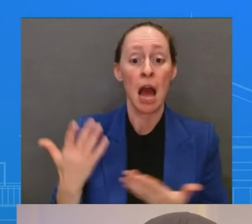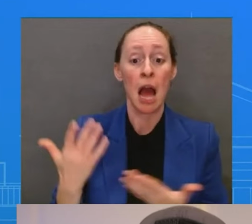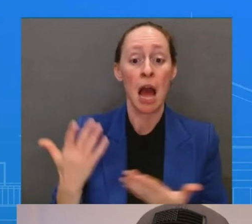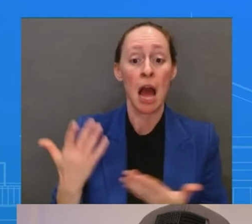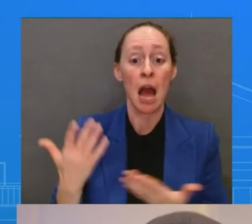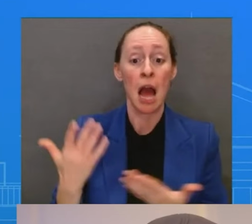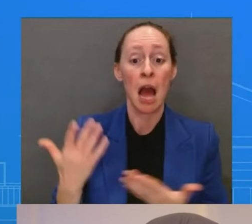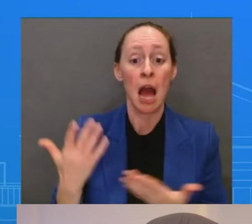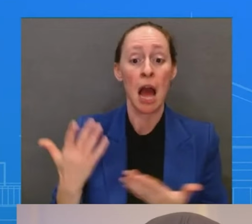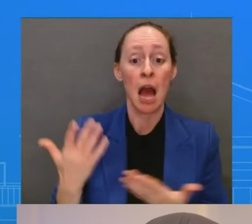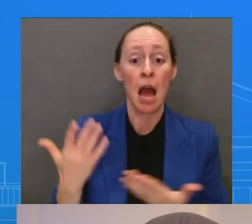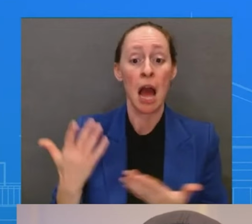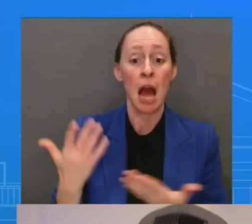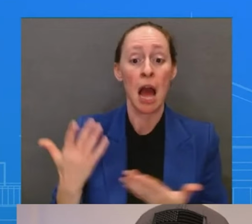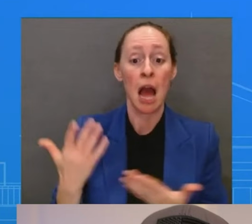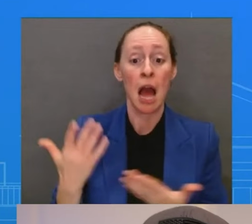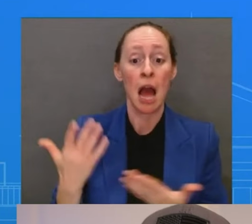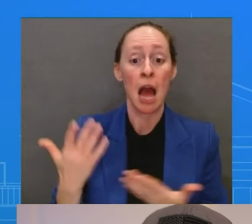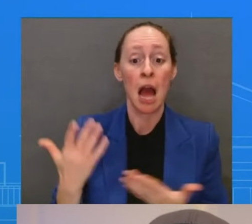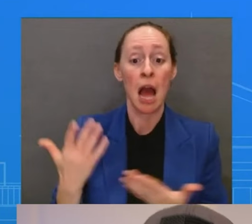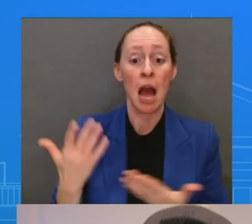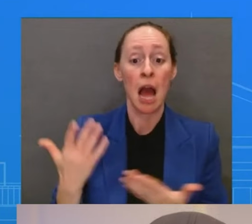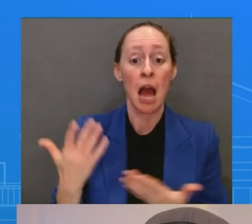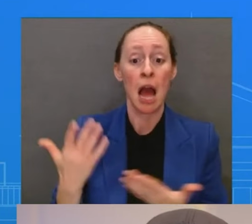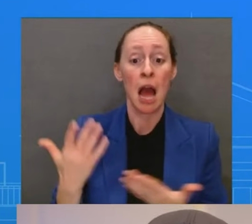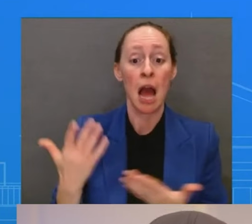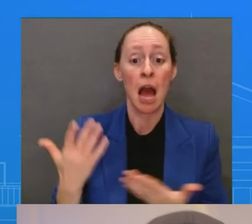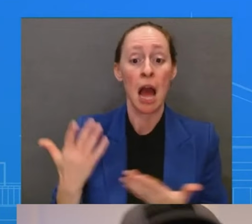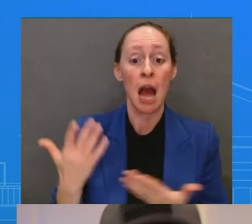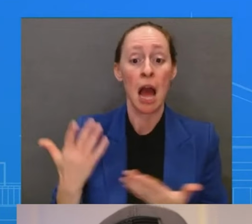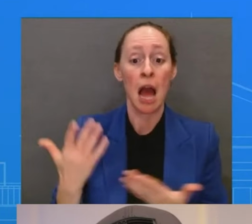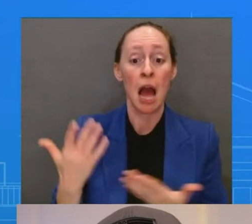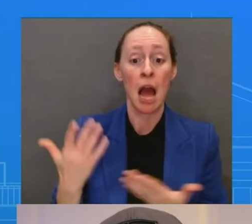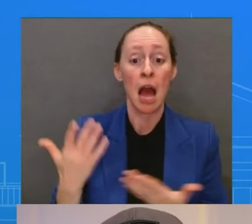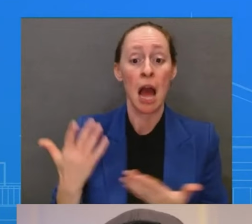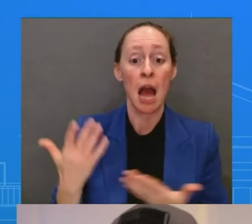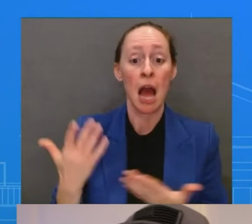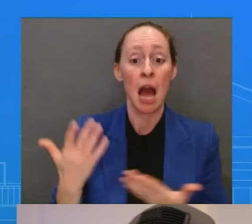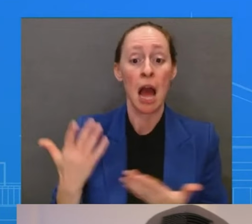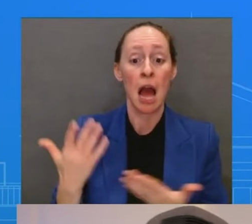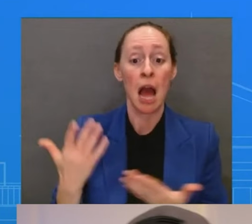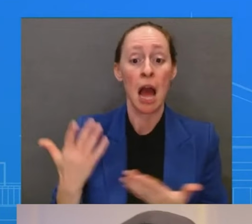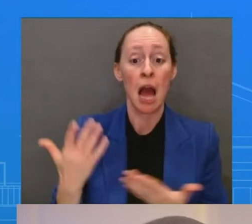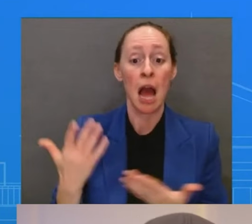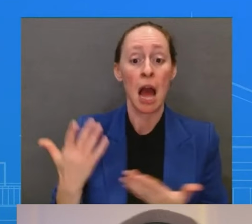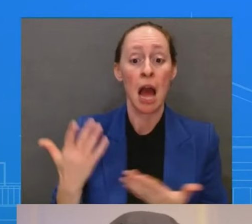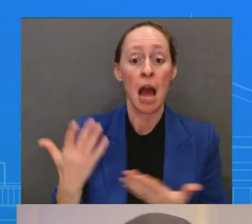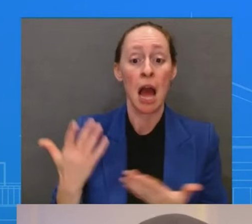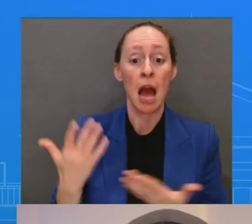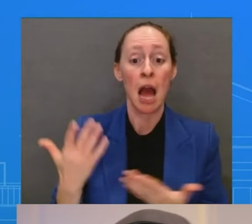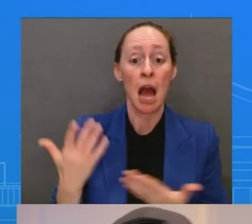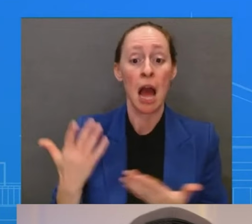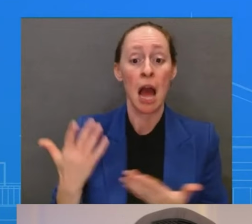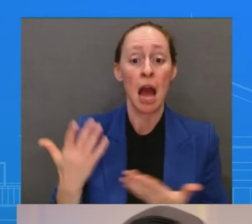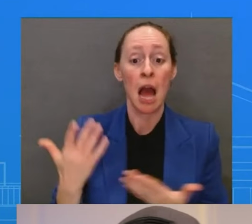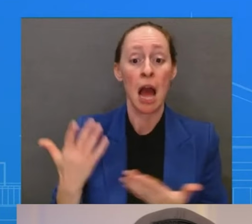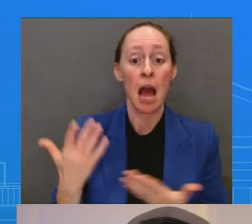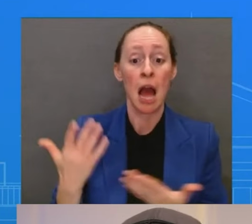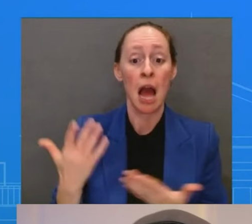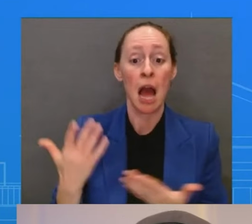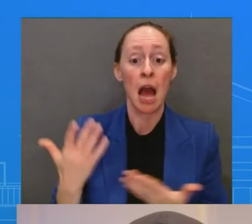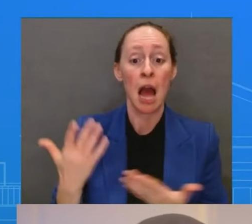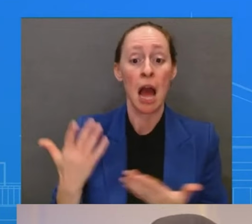safe place. Why are we telling them to go through a freaking war zone, Judd? His response is, oh, well, you know, there's people with